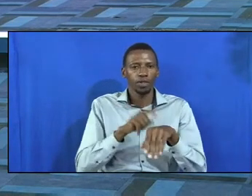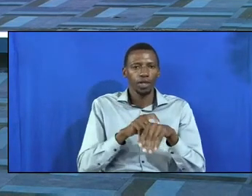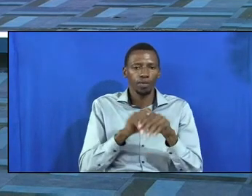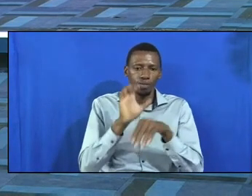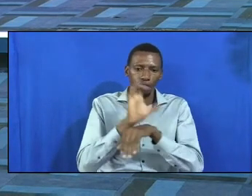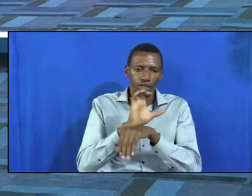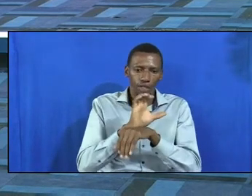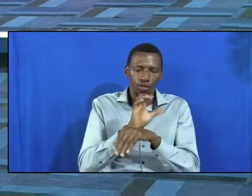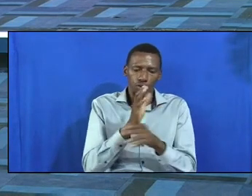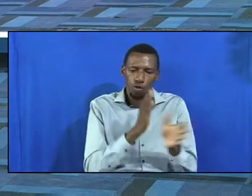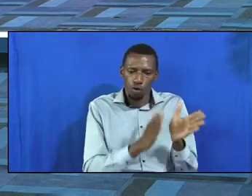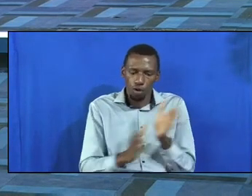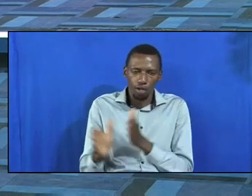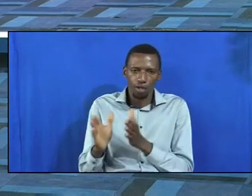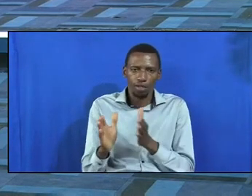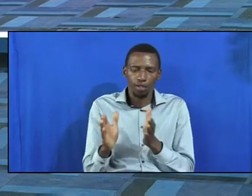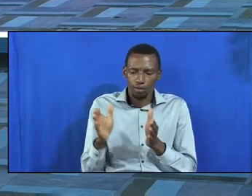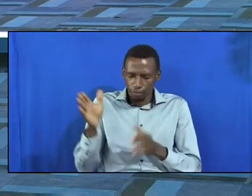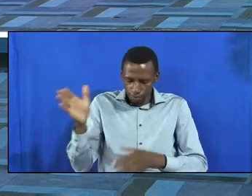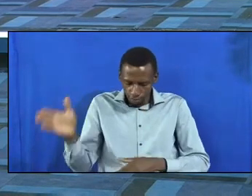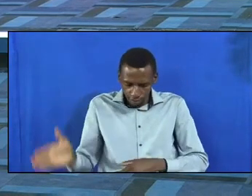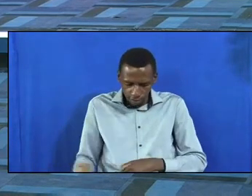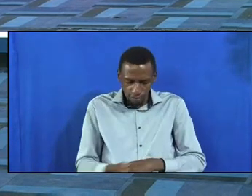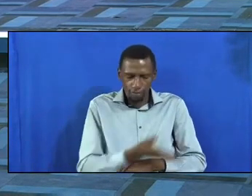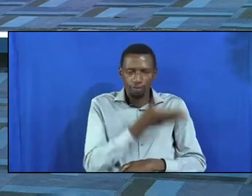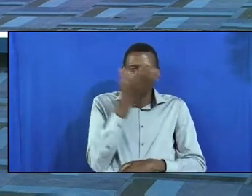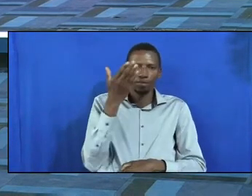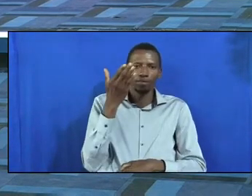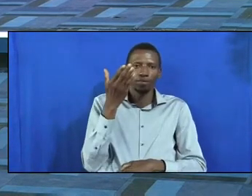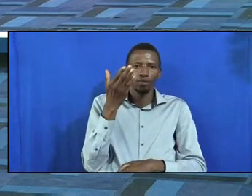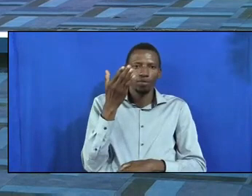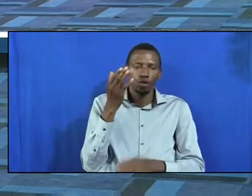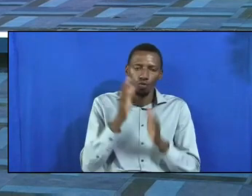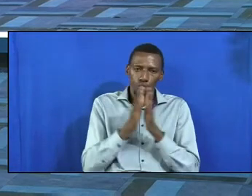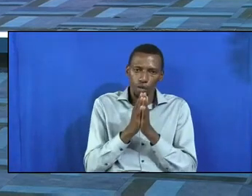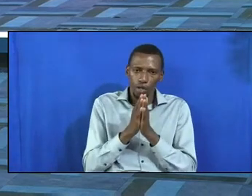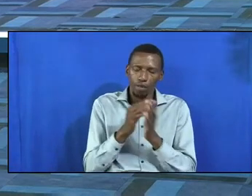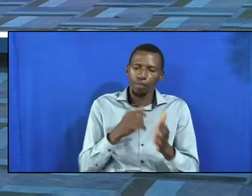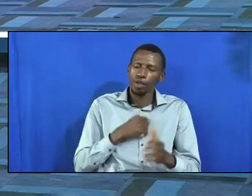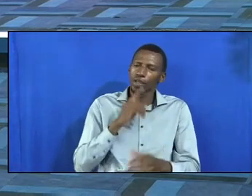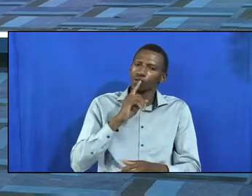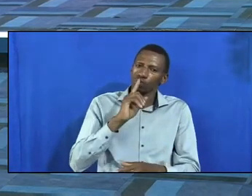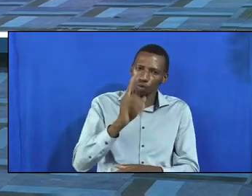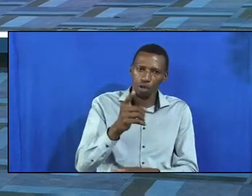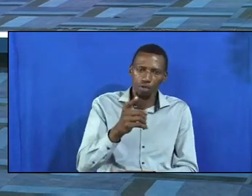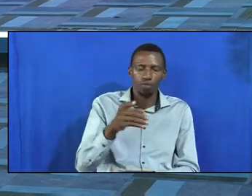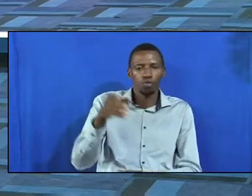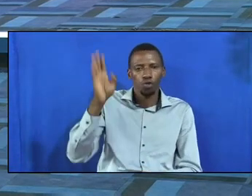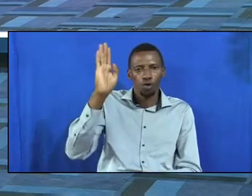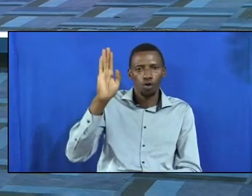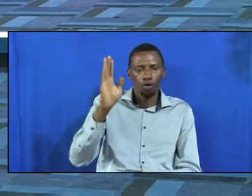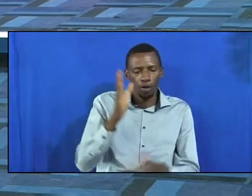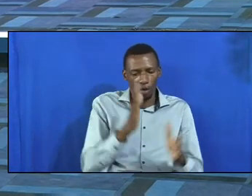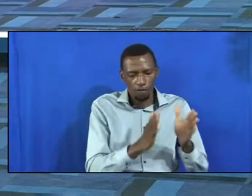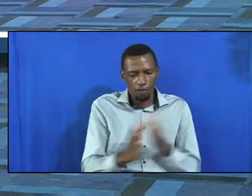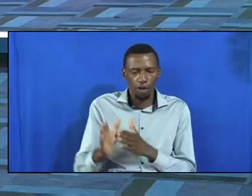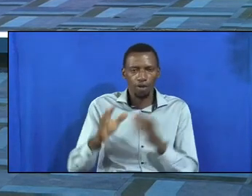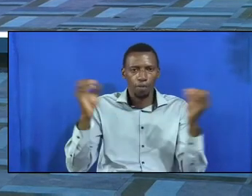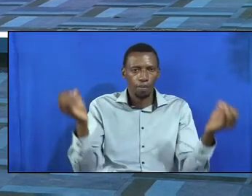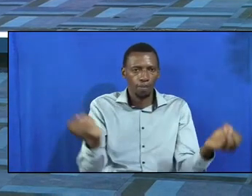today, I can assure you, God has already lined up the miracles for us as a church and as